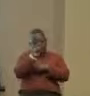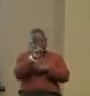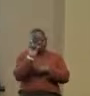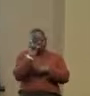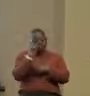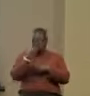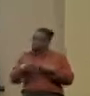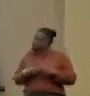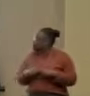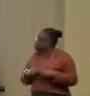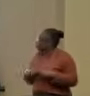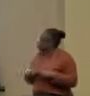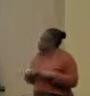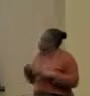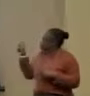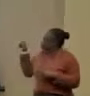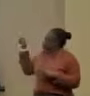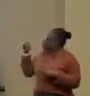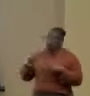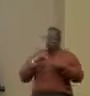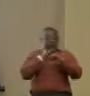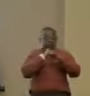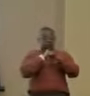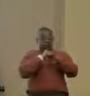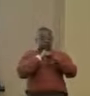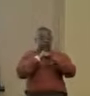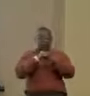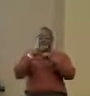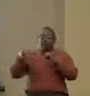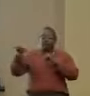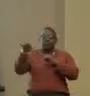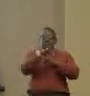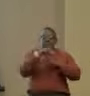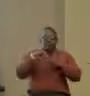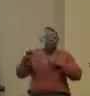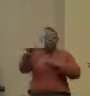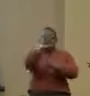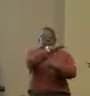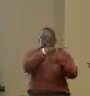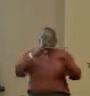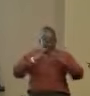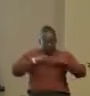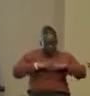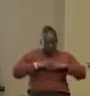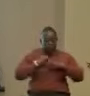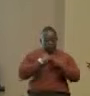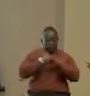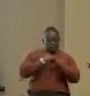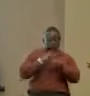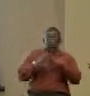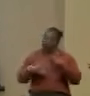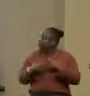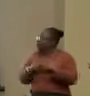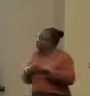lupus. There's defective immune system environment that can also go into the development of lupus.